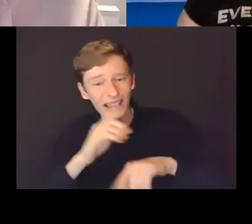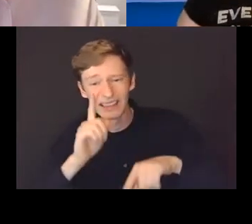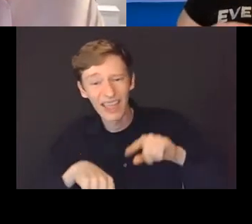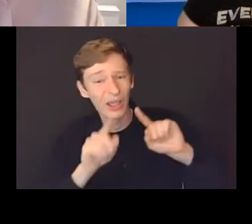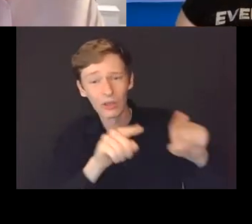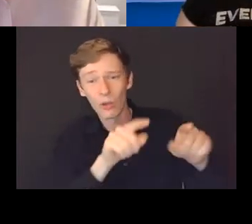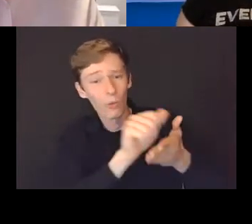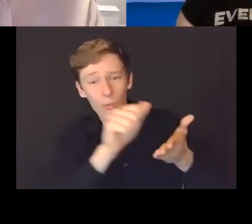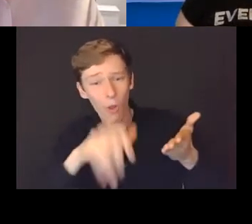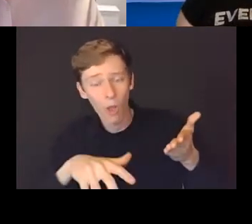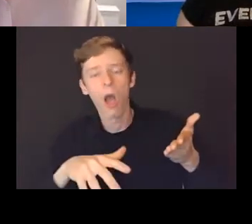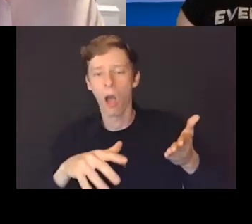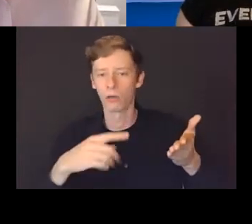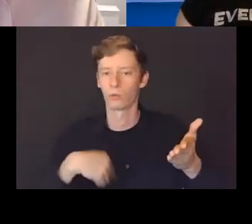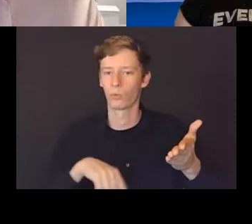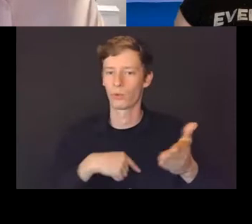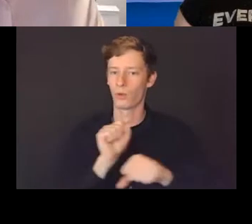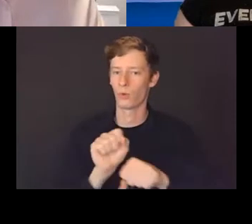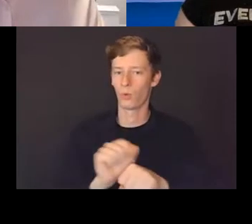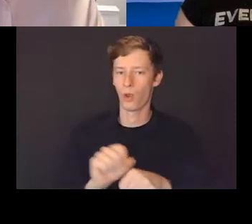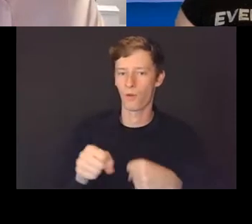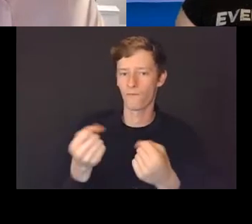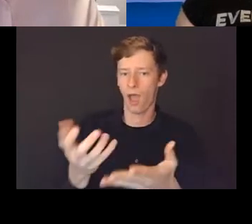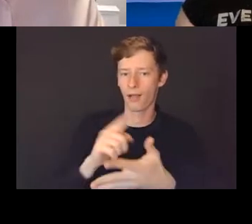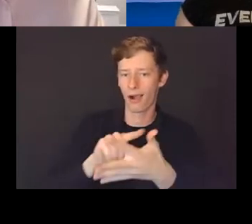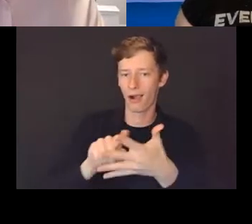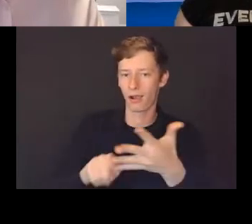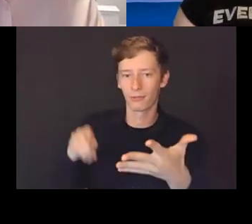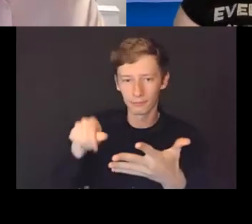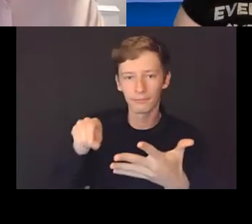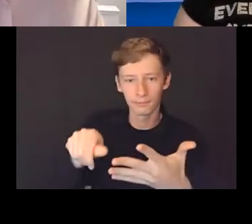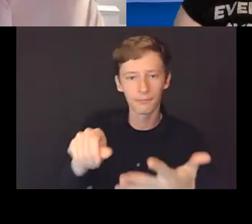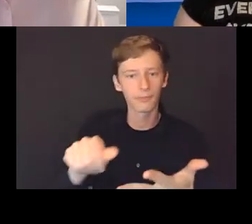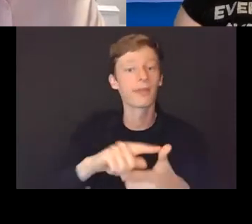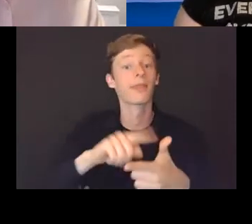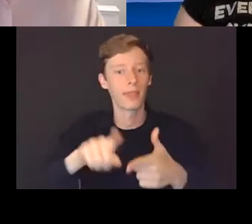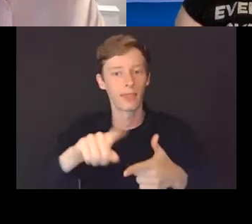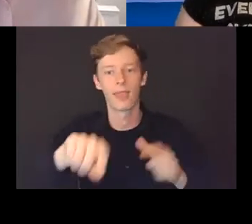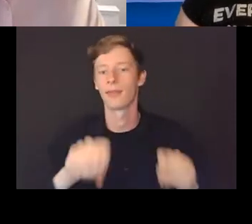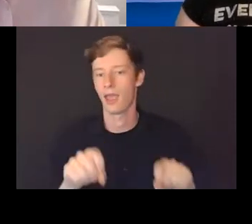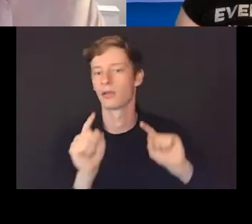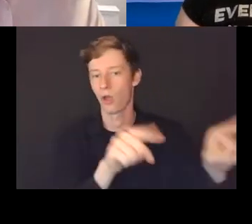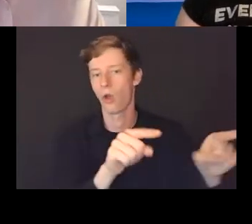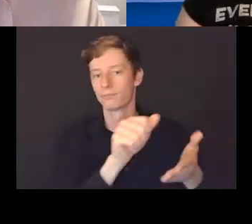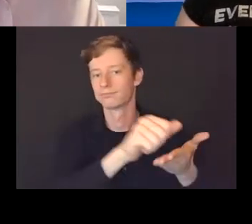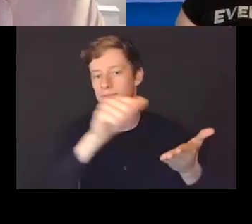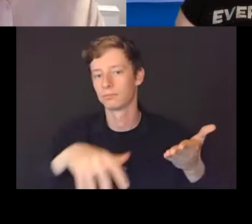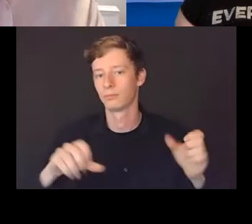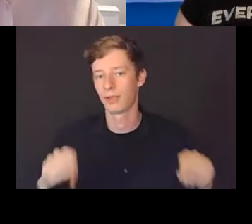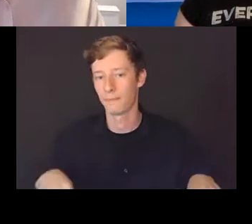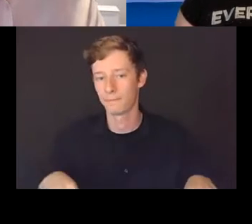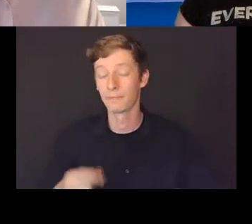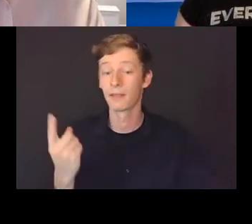actively working to eliminate those barriers so that people can get the abortions that they need. Last year, we helped